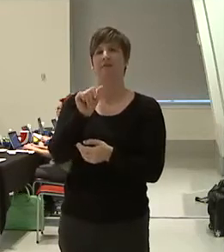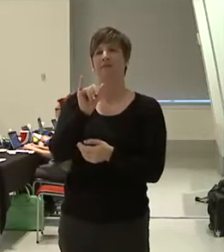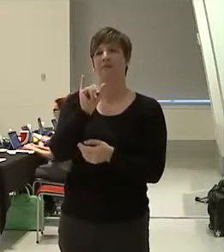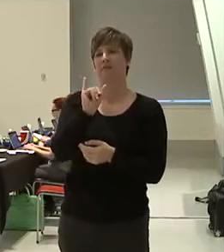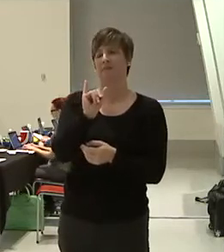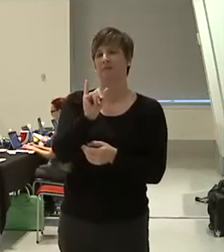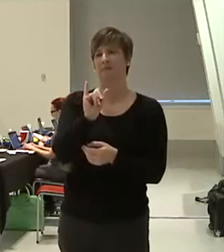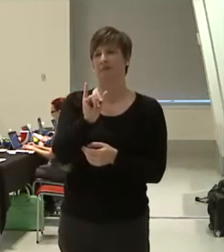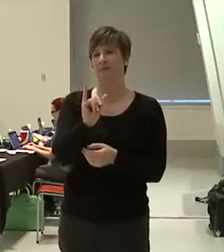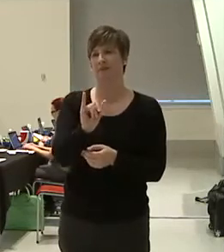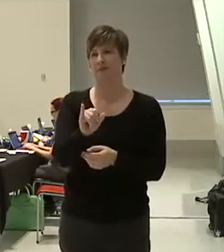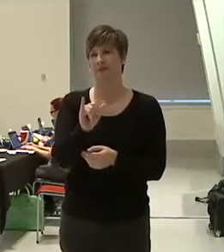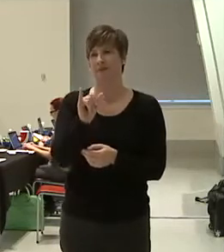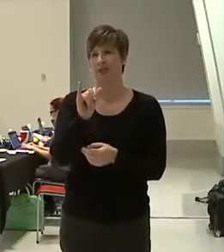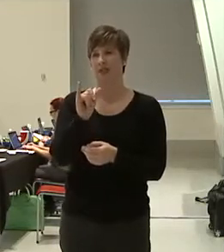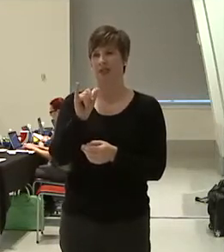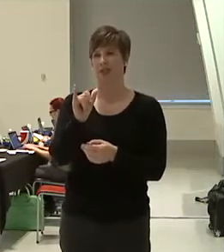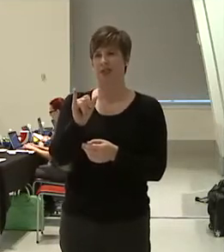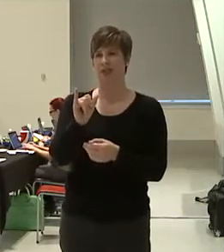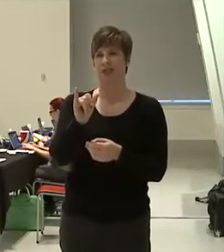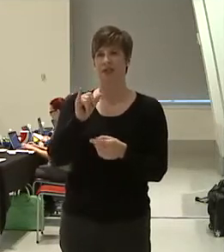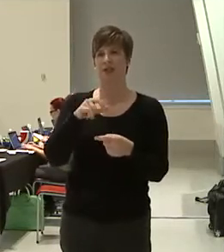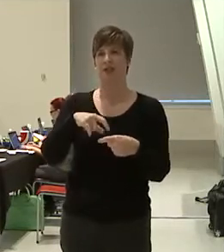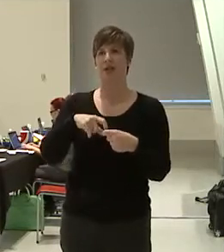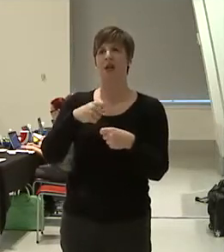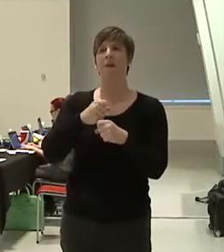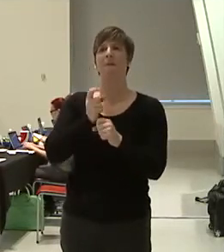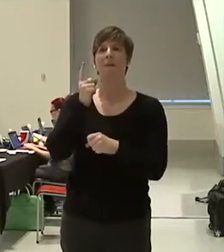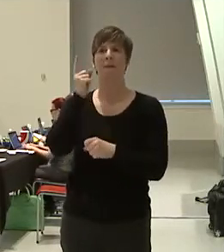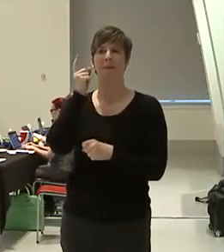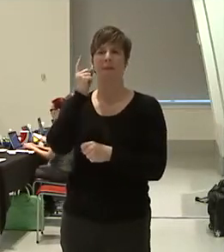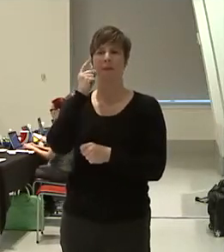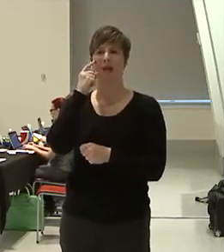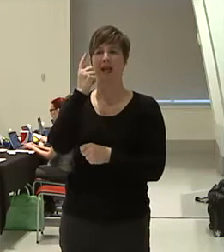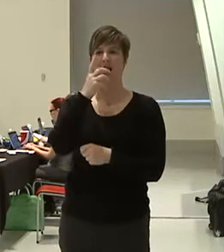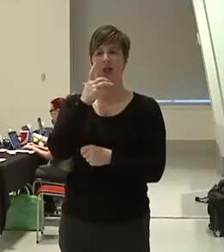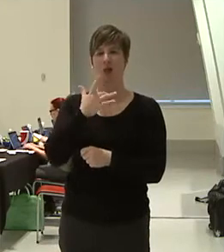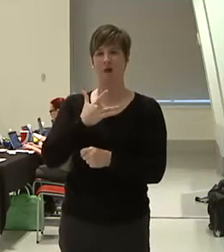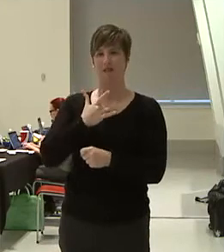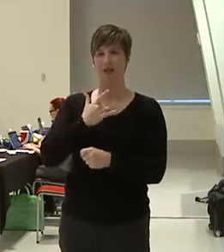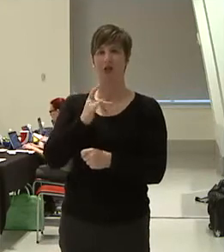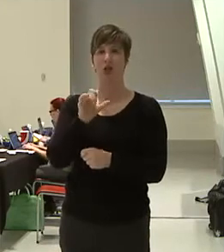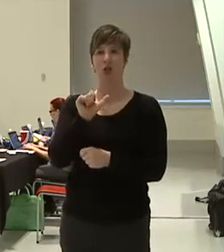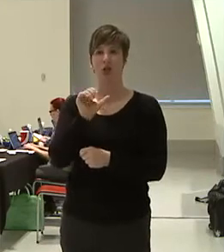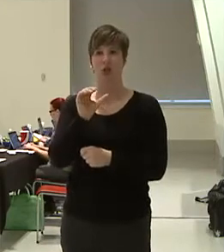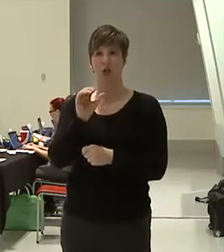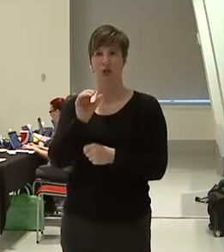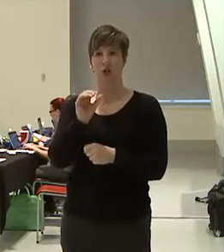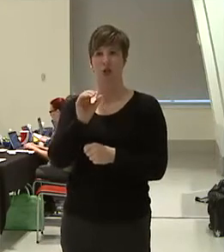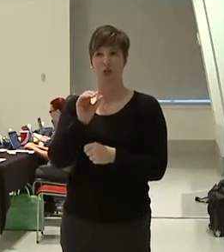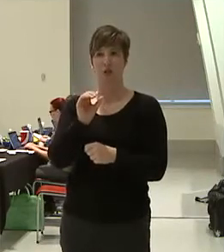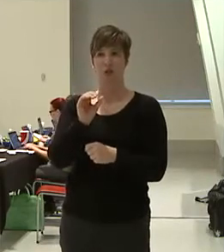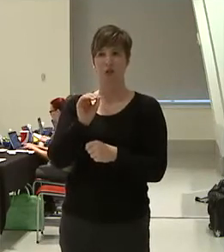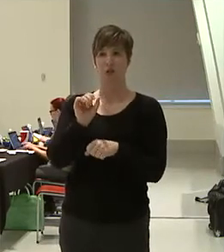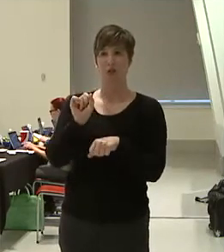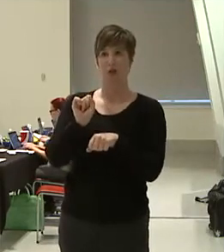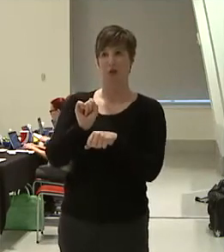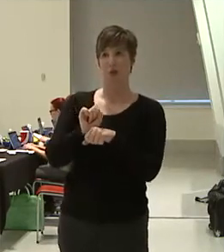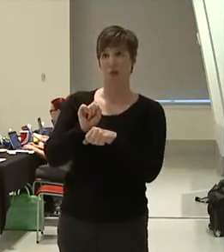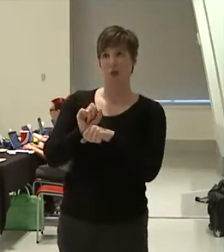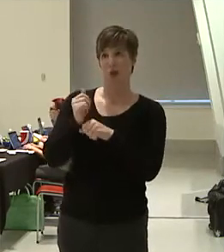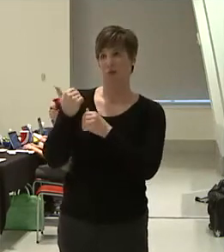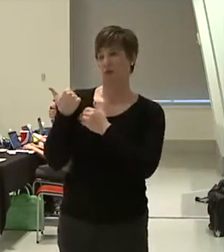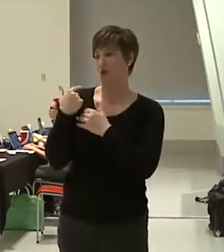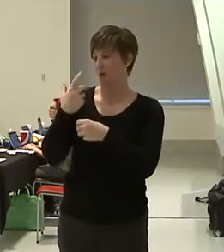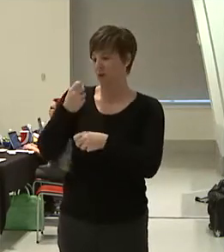So starting to make government look and feel and work more transparently actually does make a difference as far as workload, as far as trust. And those things are